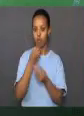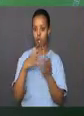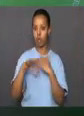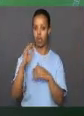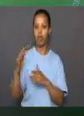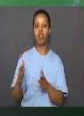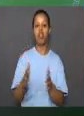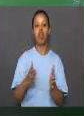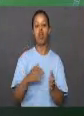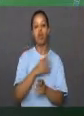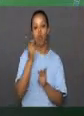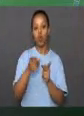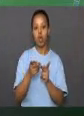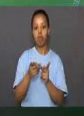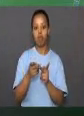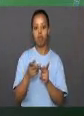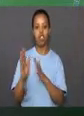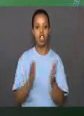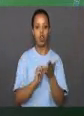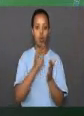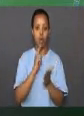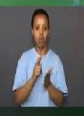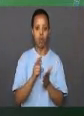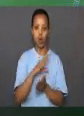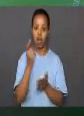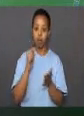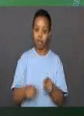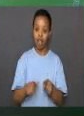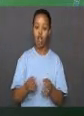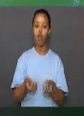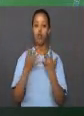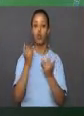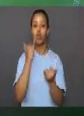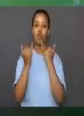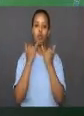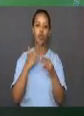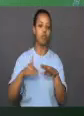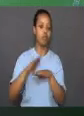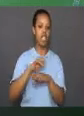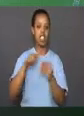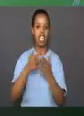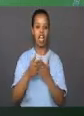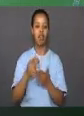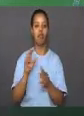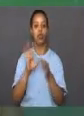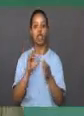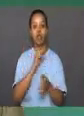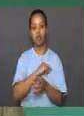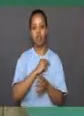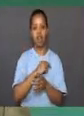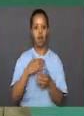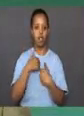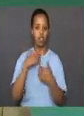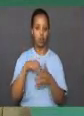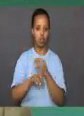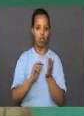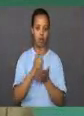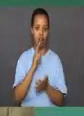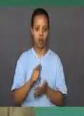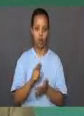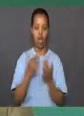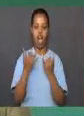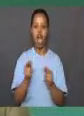We have covered quite a lot of information about social behaviors in animals. Let